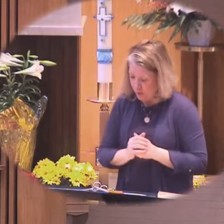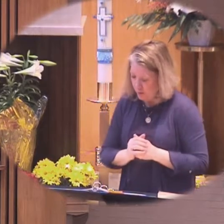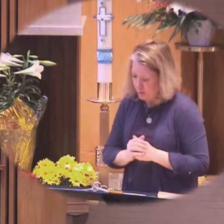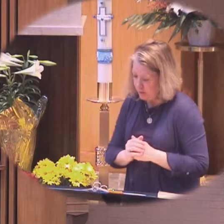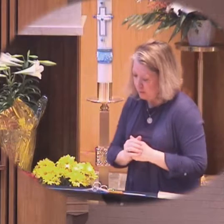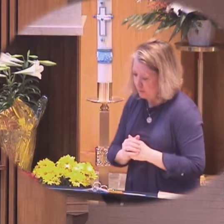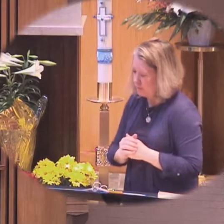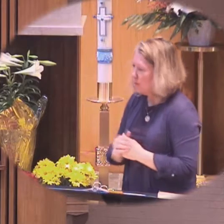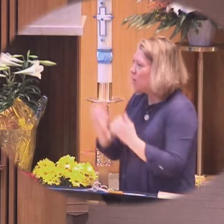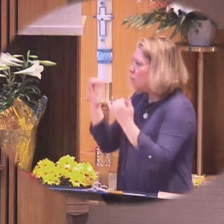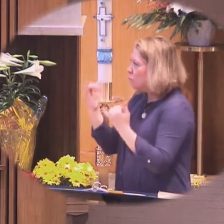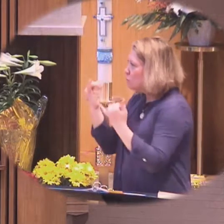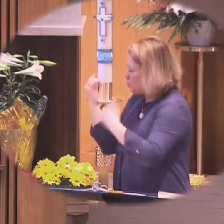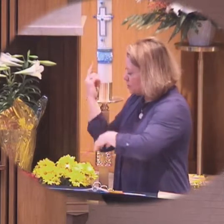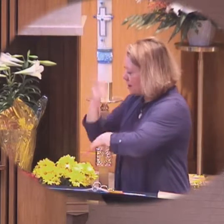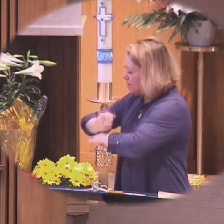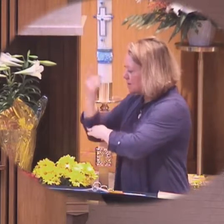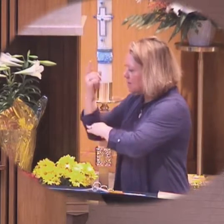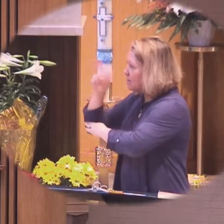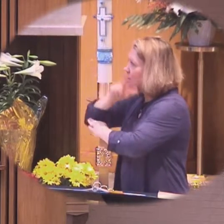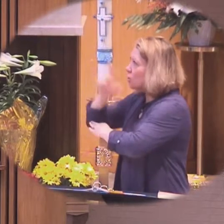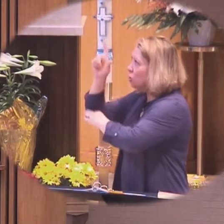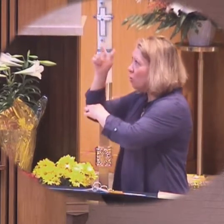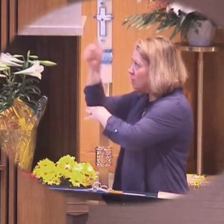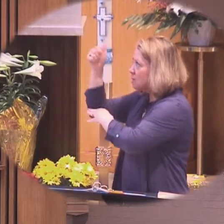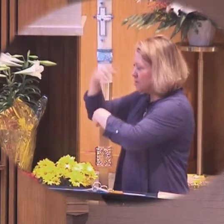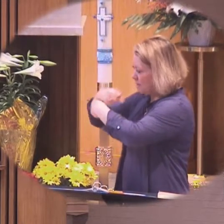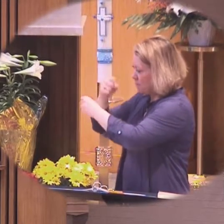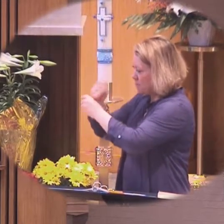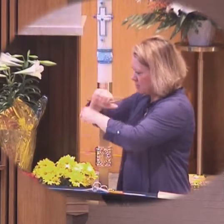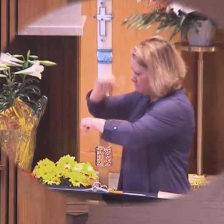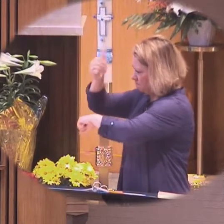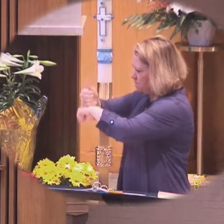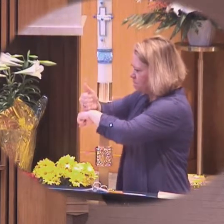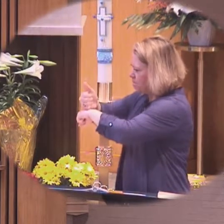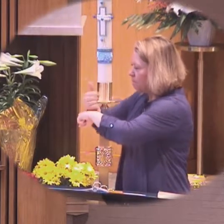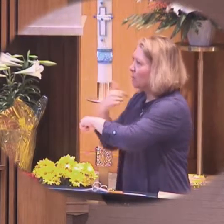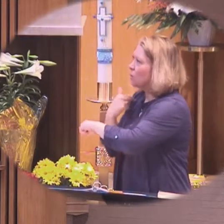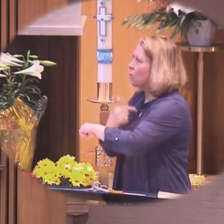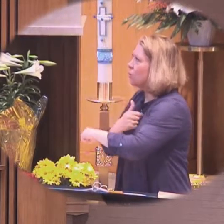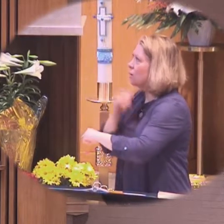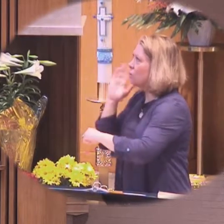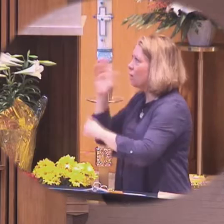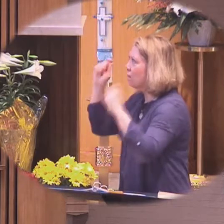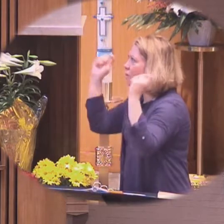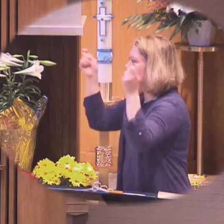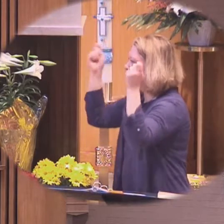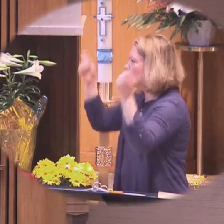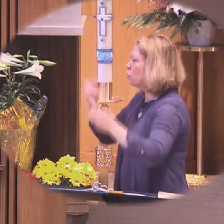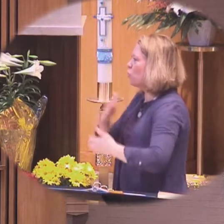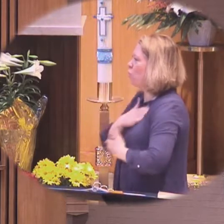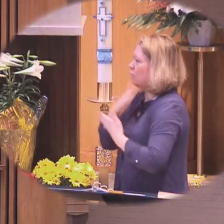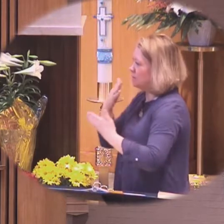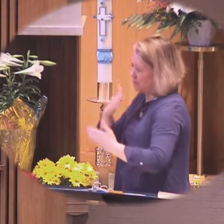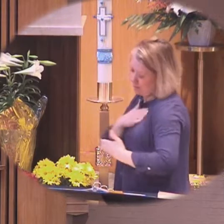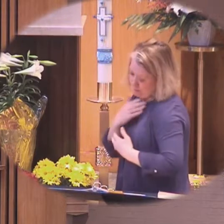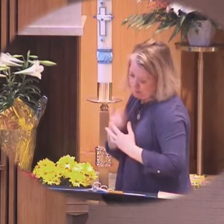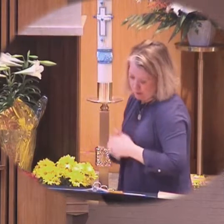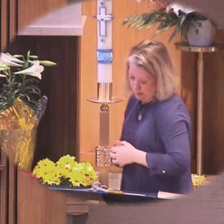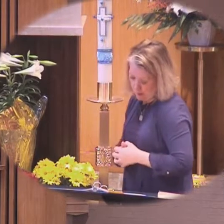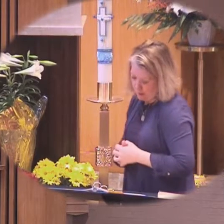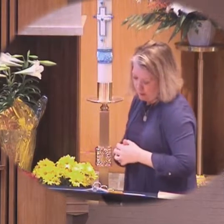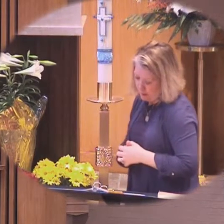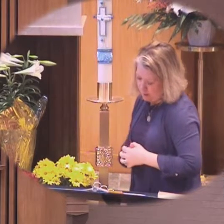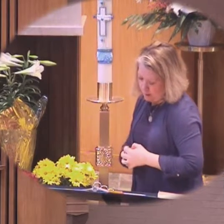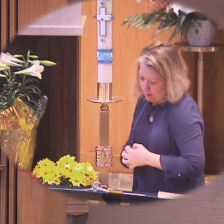forever. This is the day the Lord has made. Let us rejoice